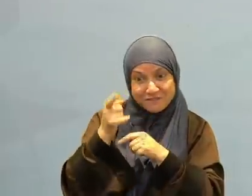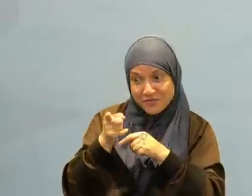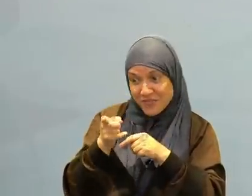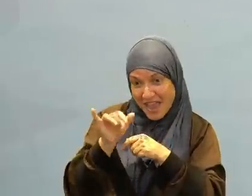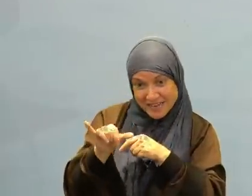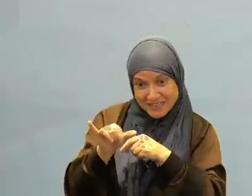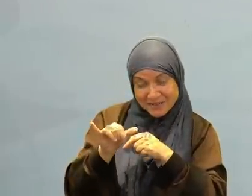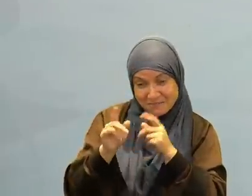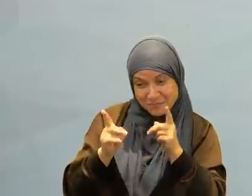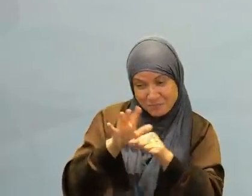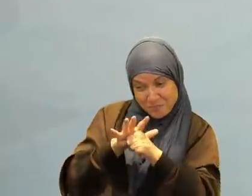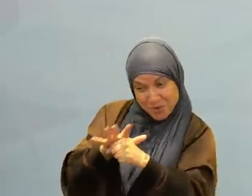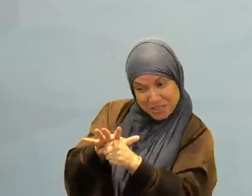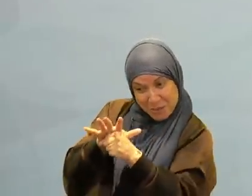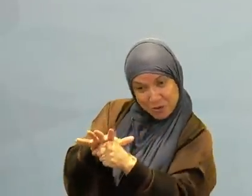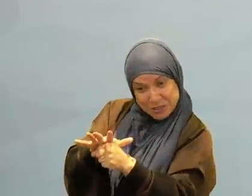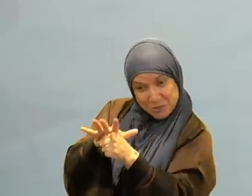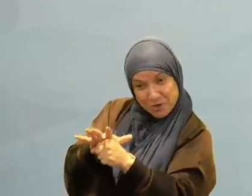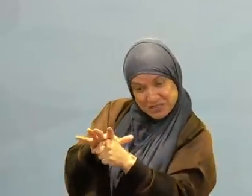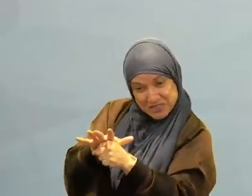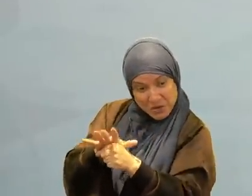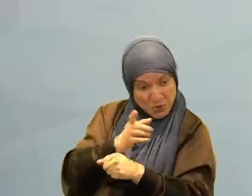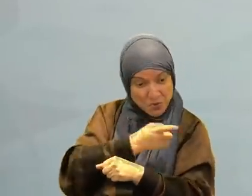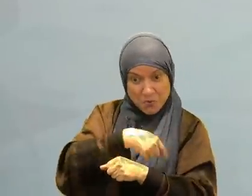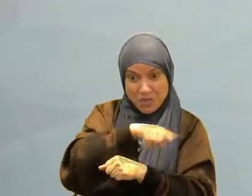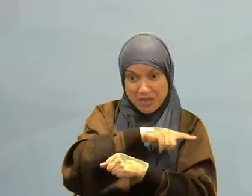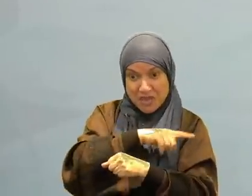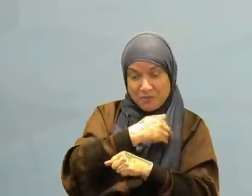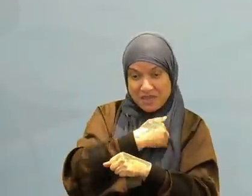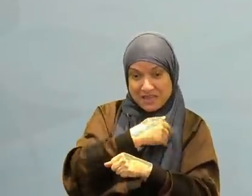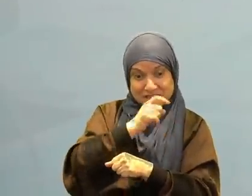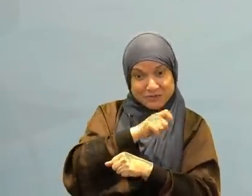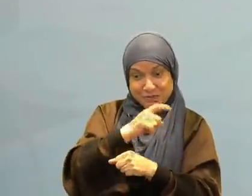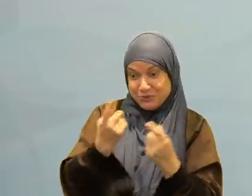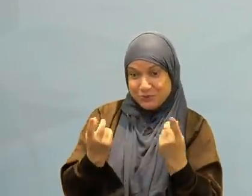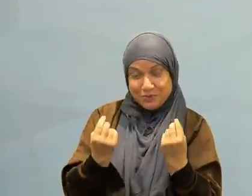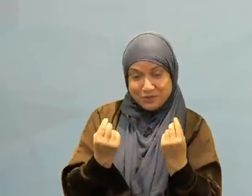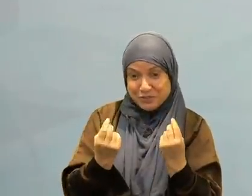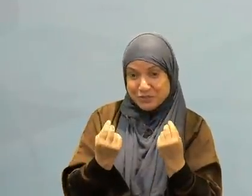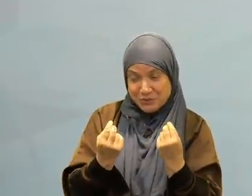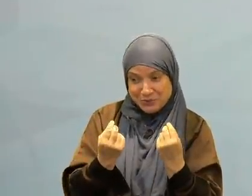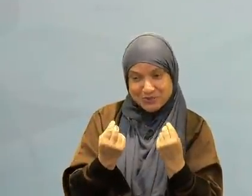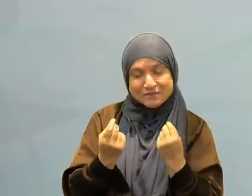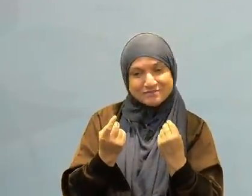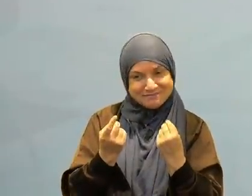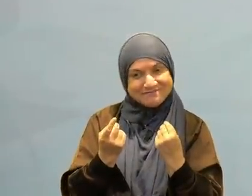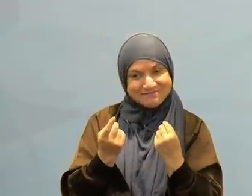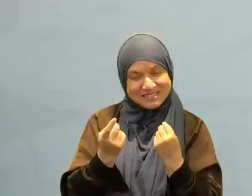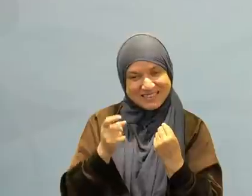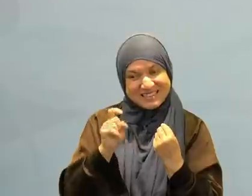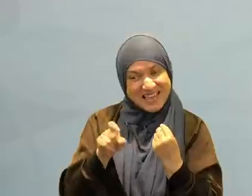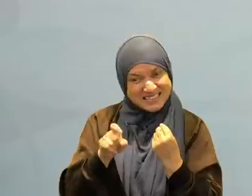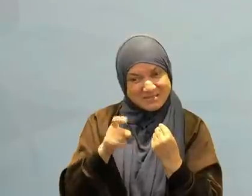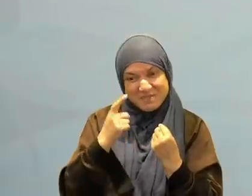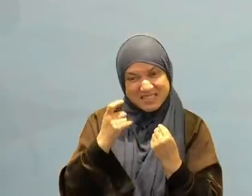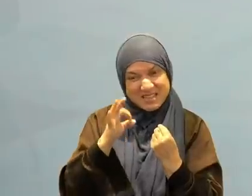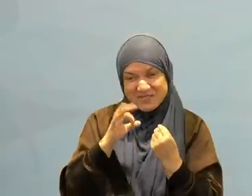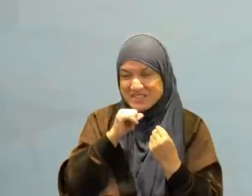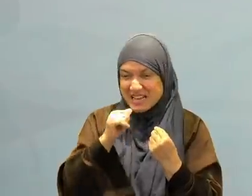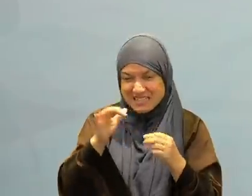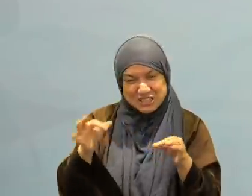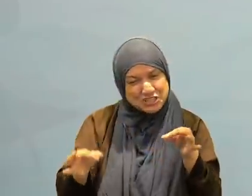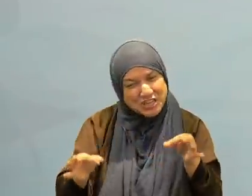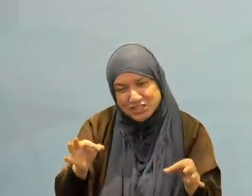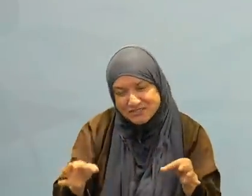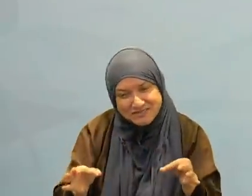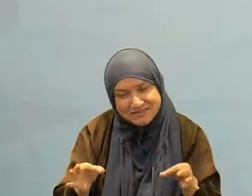one. The second thing to this is, what kind of heedlessness would it be to literally come across